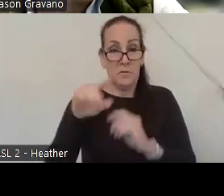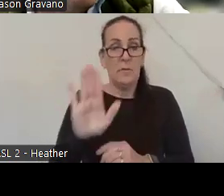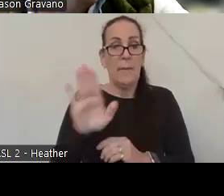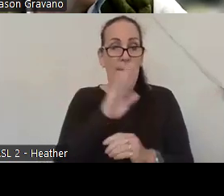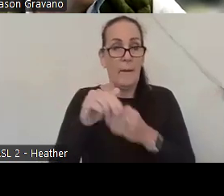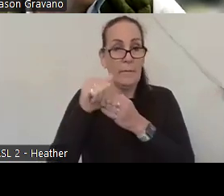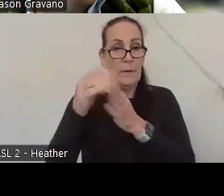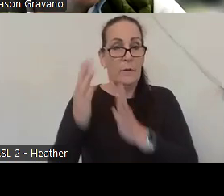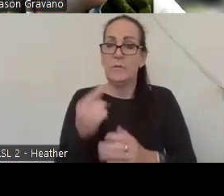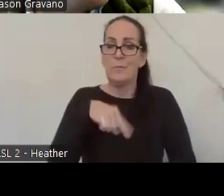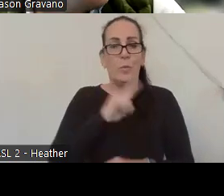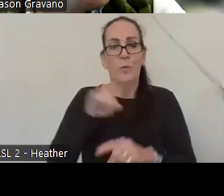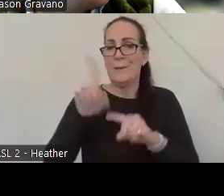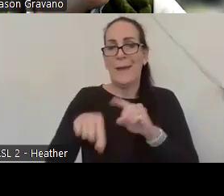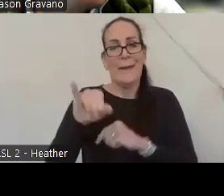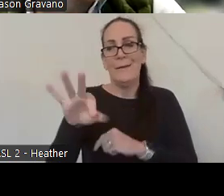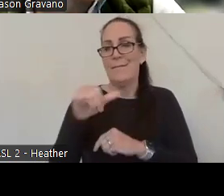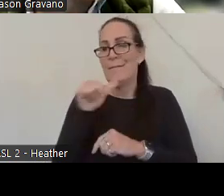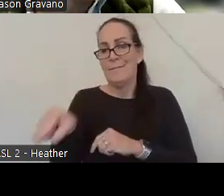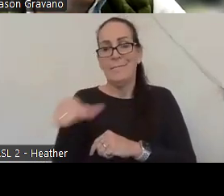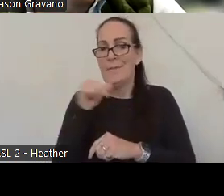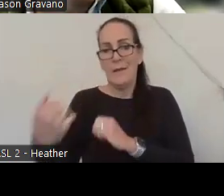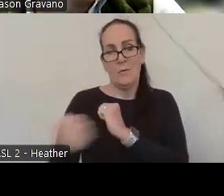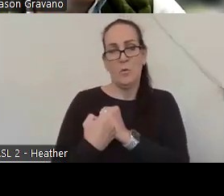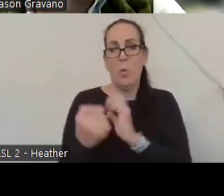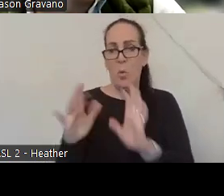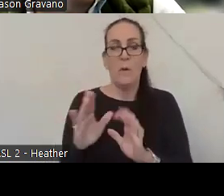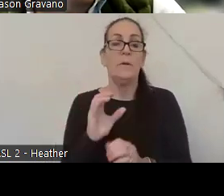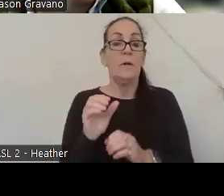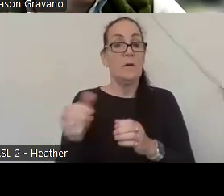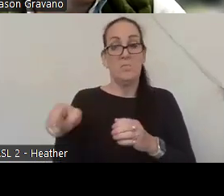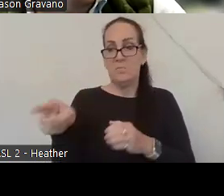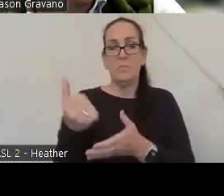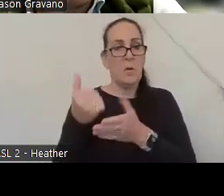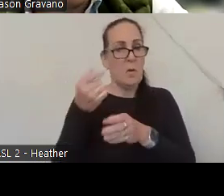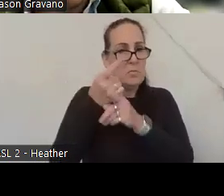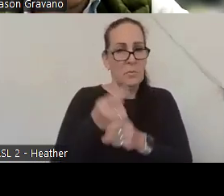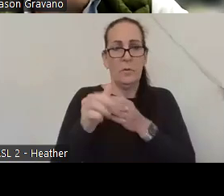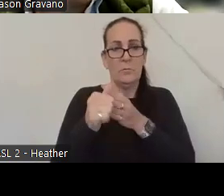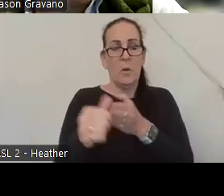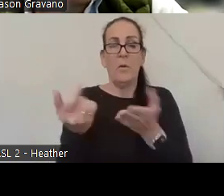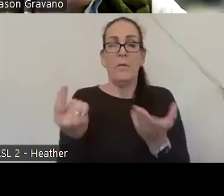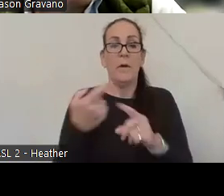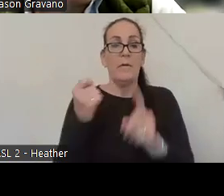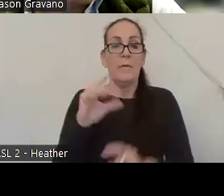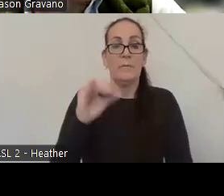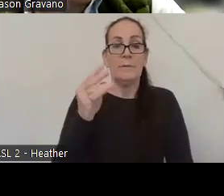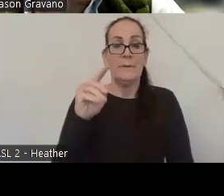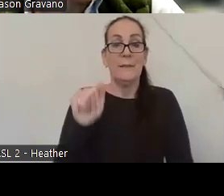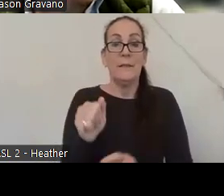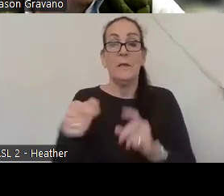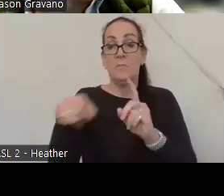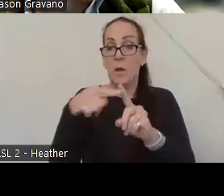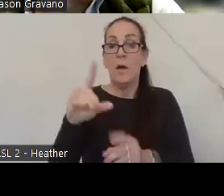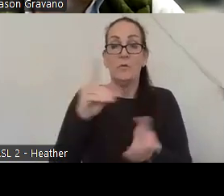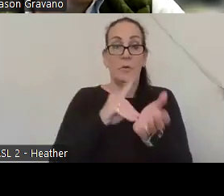We would not have been able to do this without the regular guidance from Cindy and support. Dr. Alving, who's the PI for this project, and